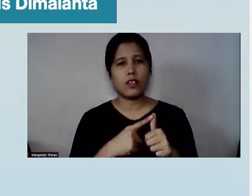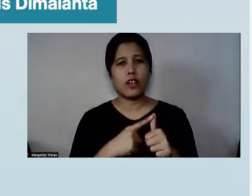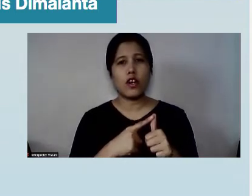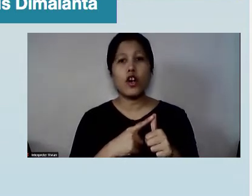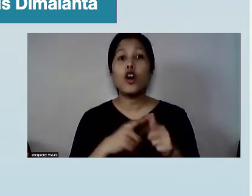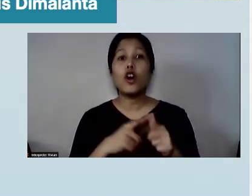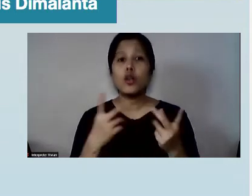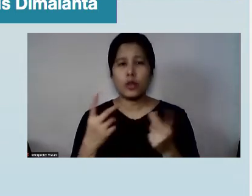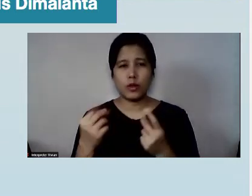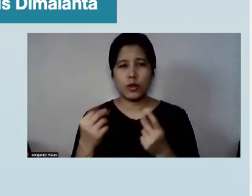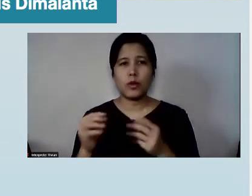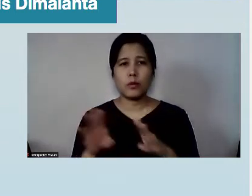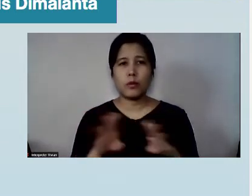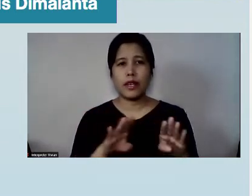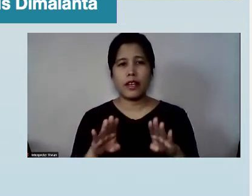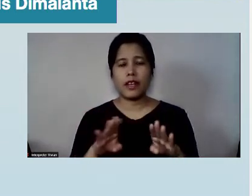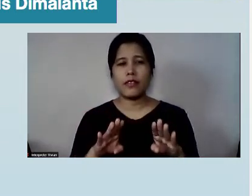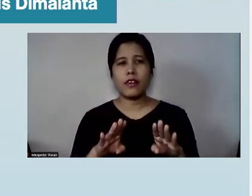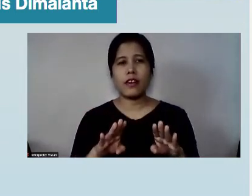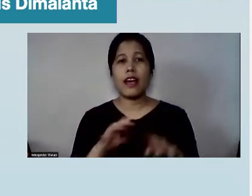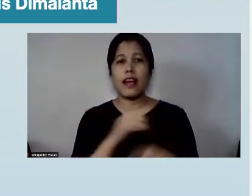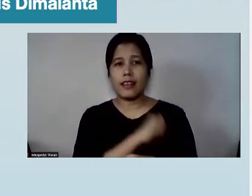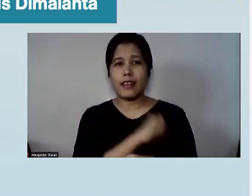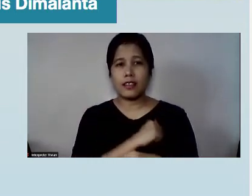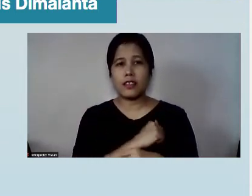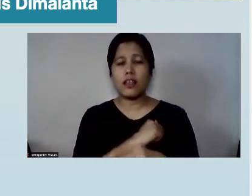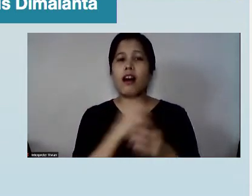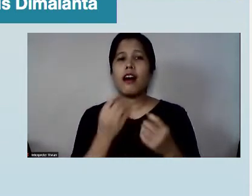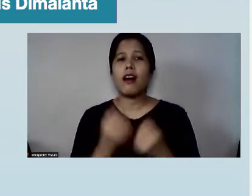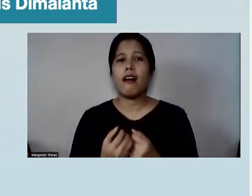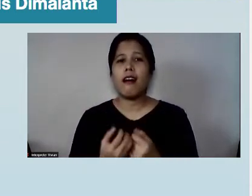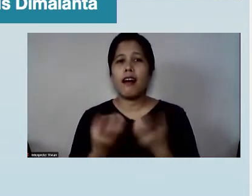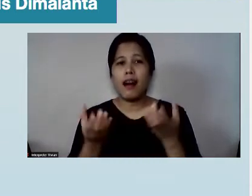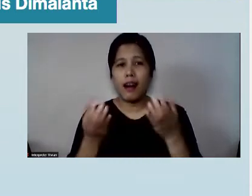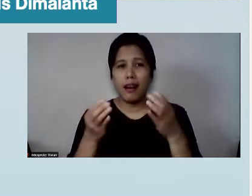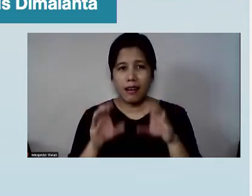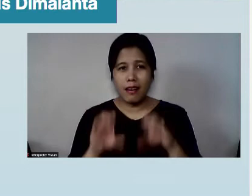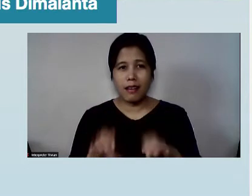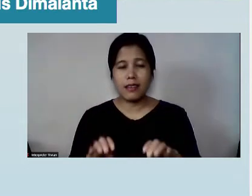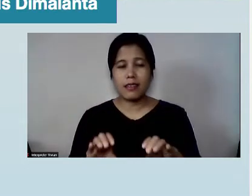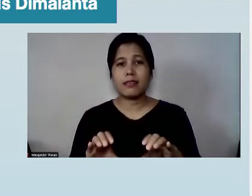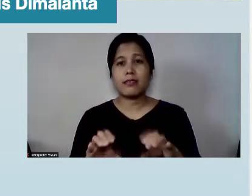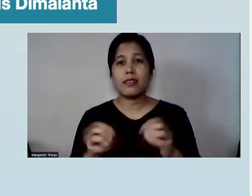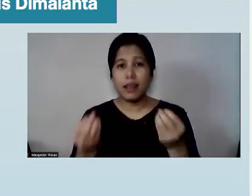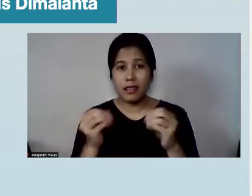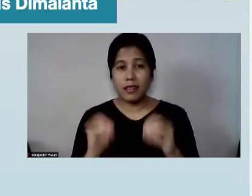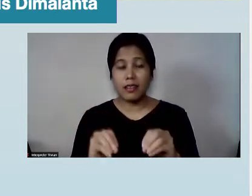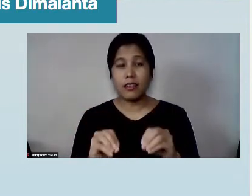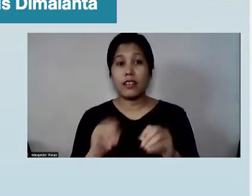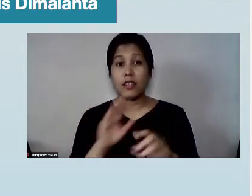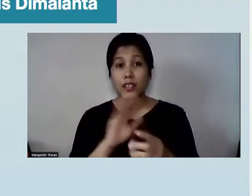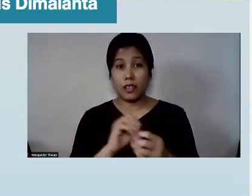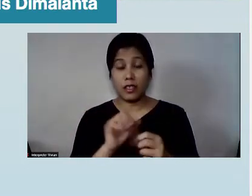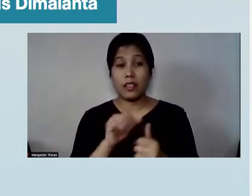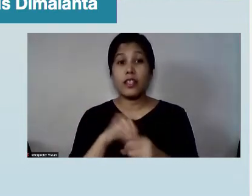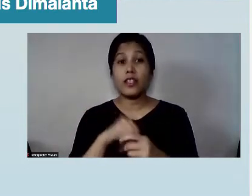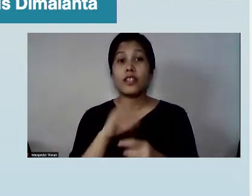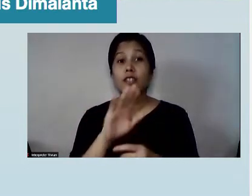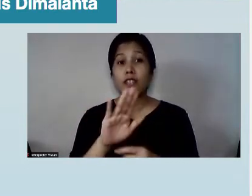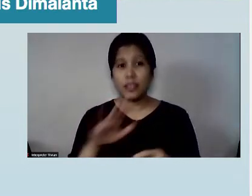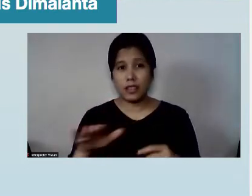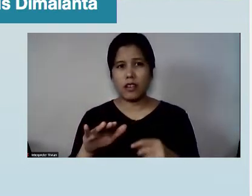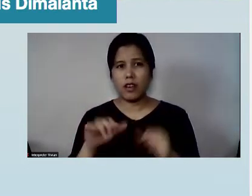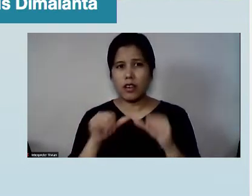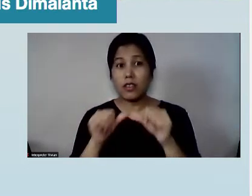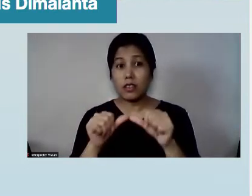or attitudes that concern you occur more often in your child than in others? Are these behaviors a continuous problem